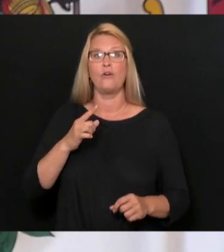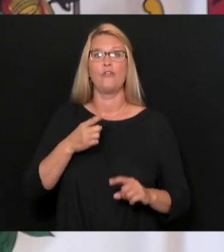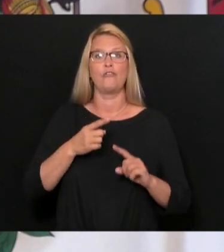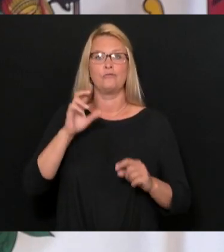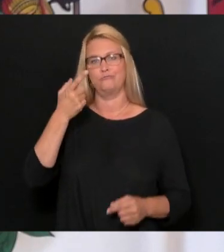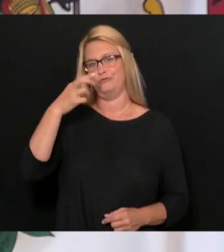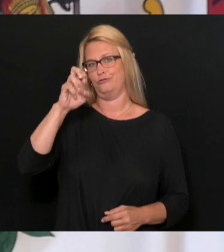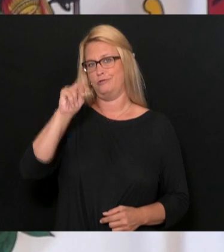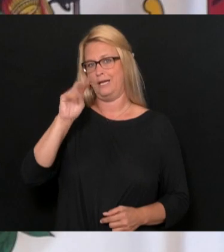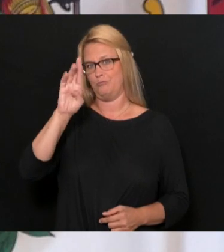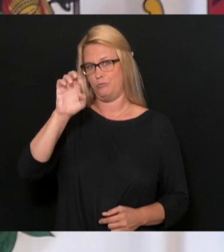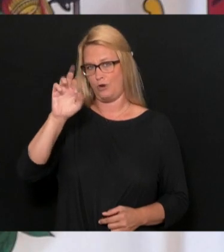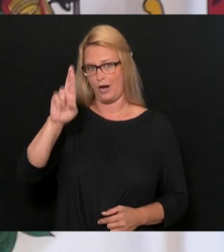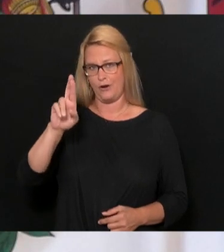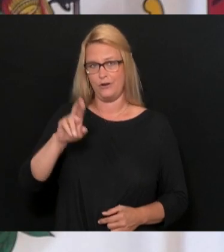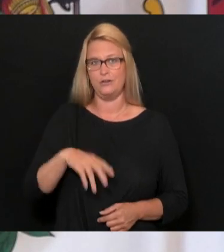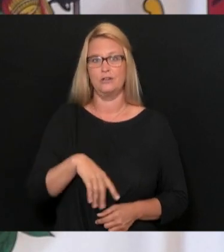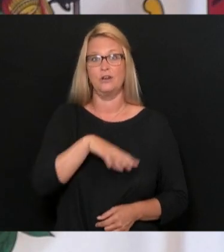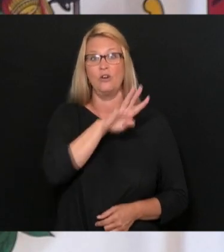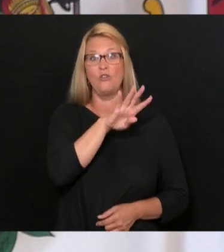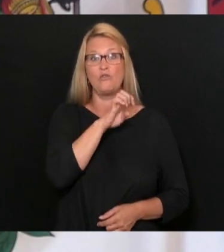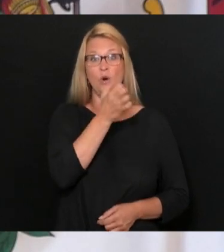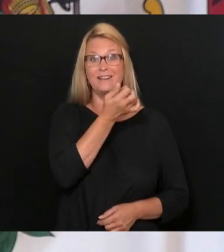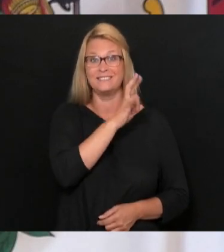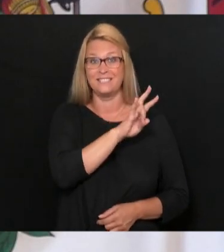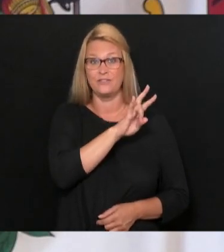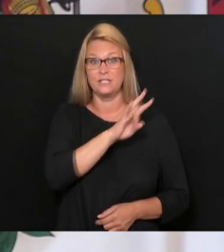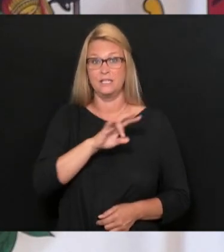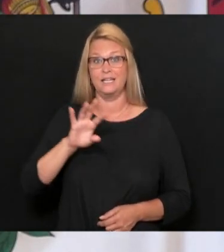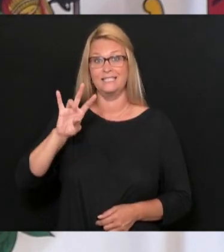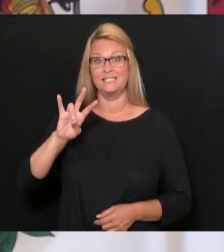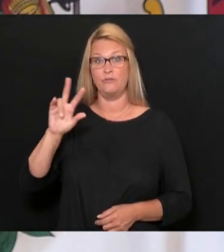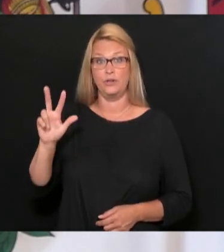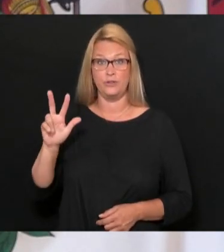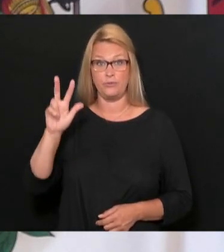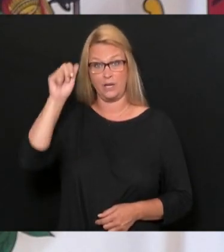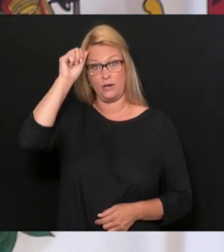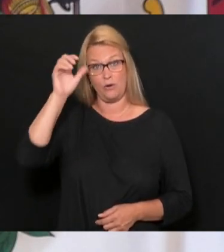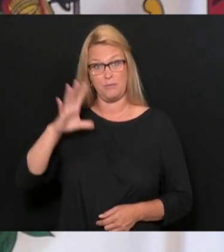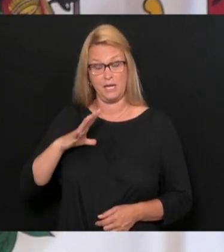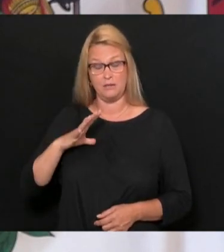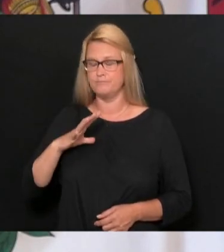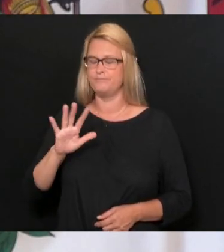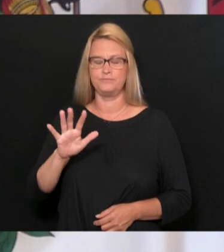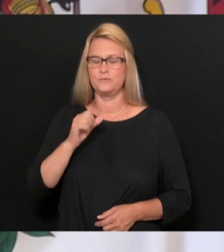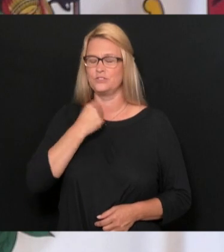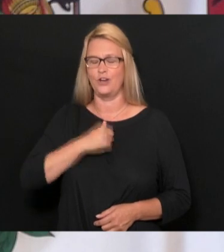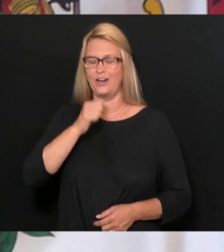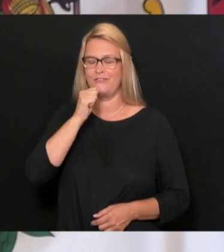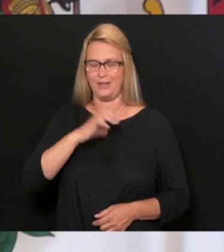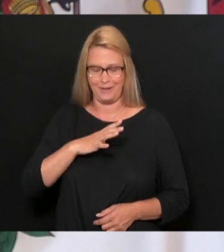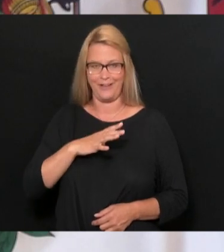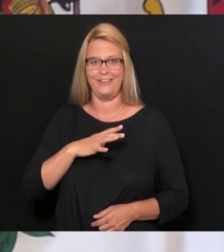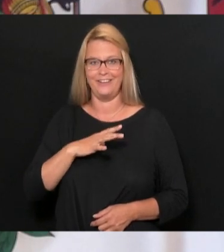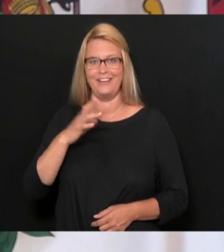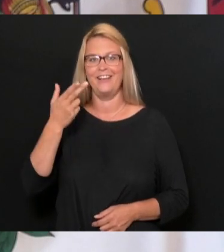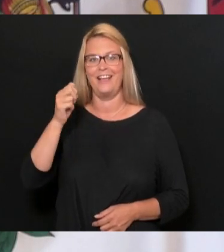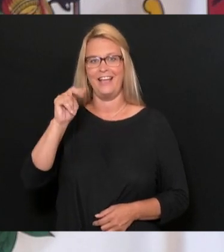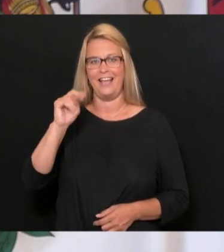County. Our 417th death, a 73-year-old female from Hancock